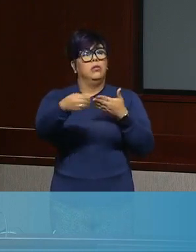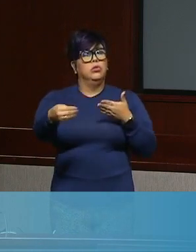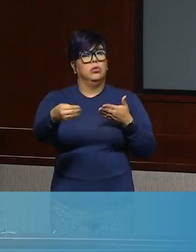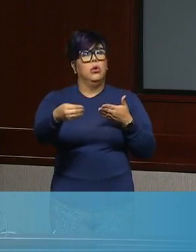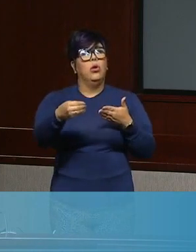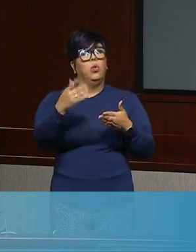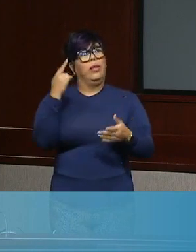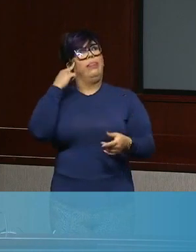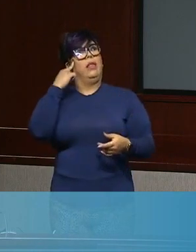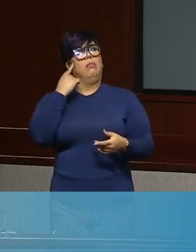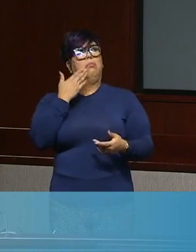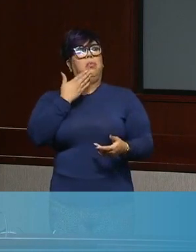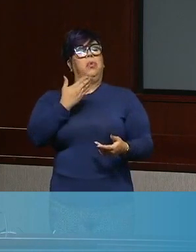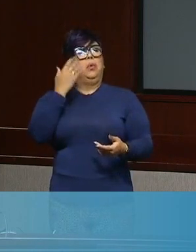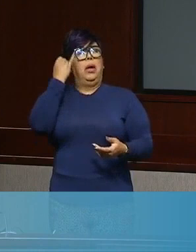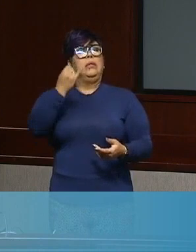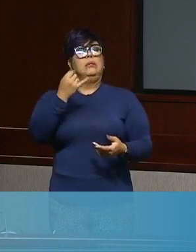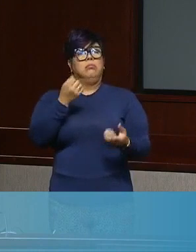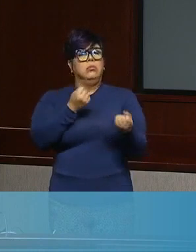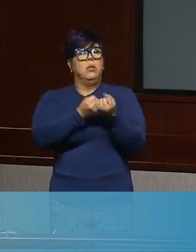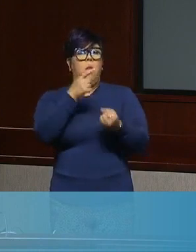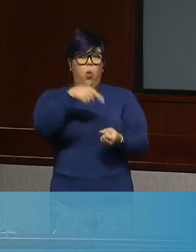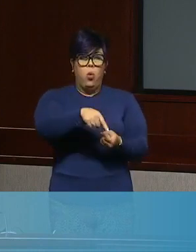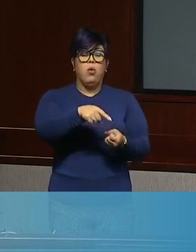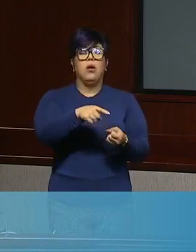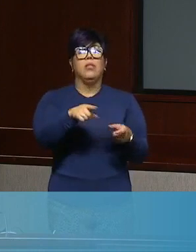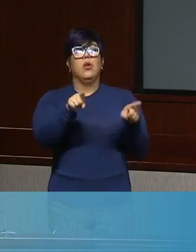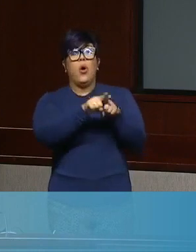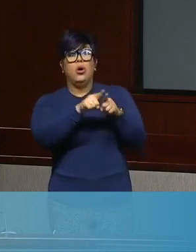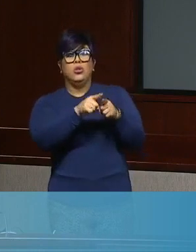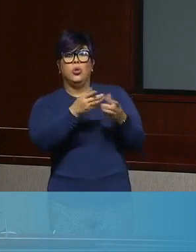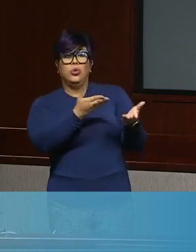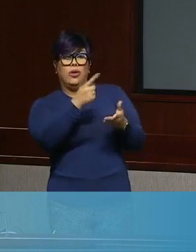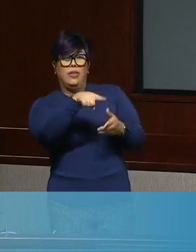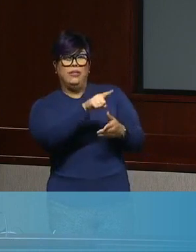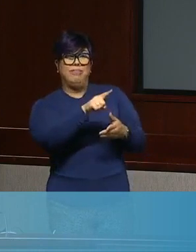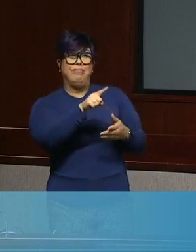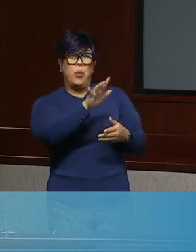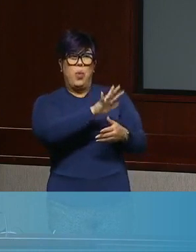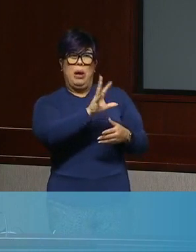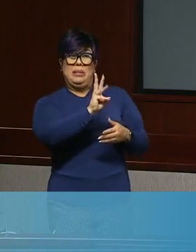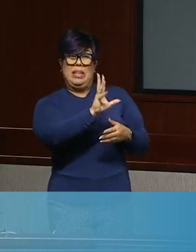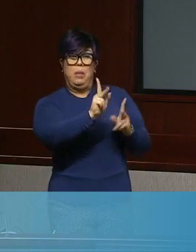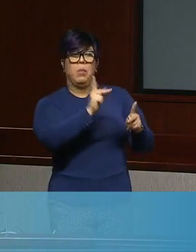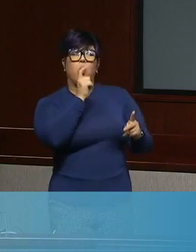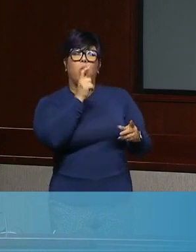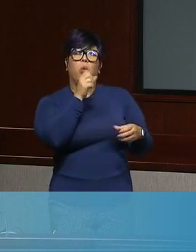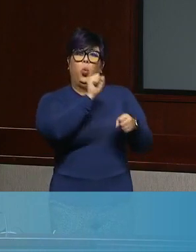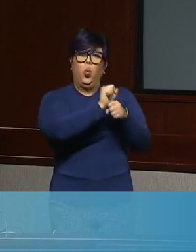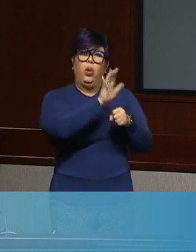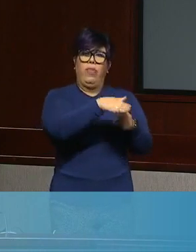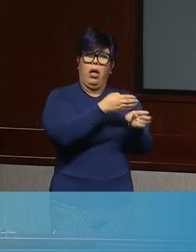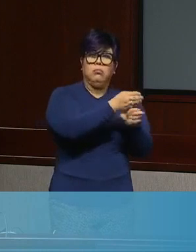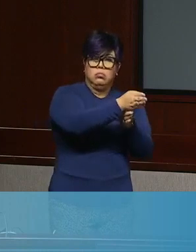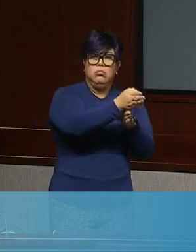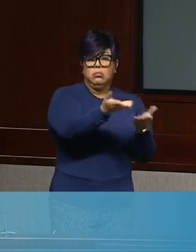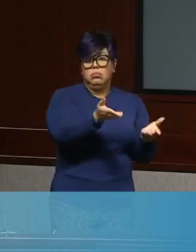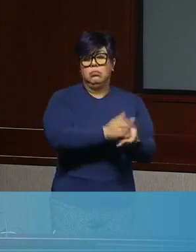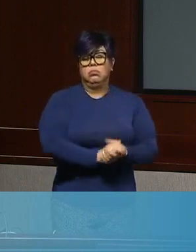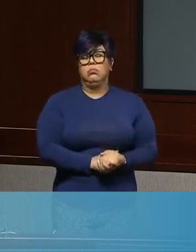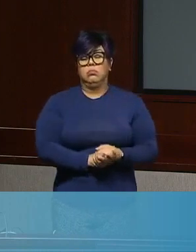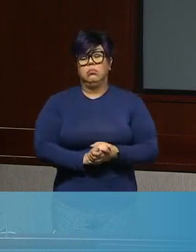the efforts of CAPK and serve just under 600 individuals in this category in our